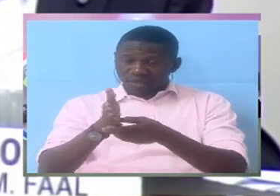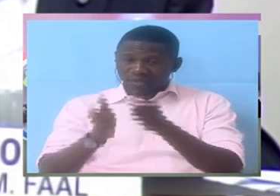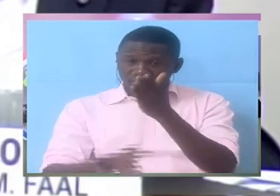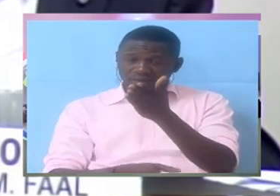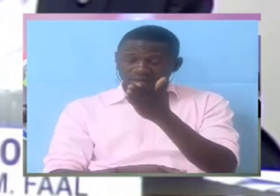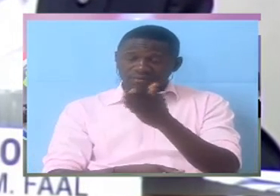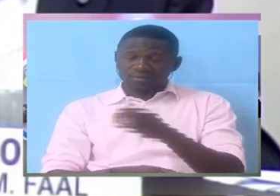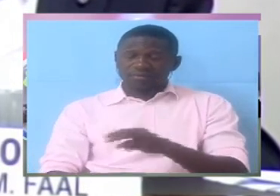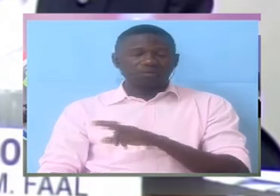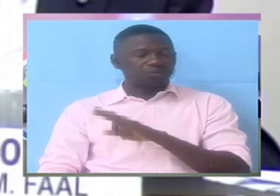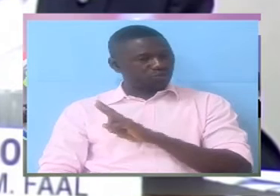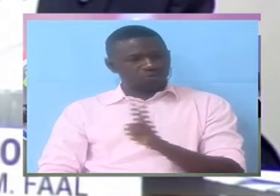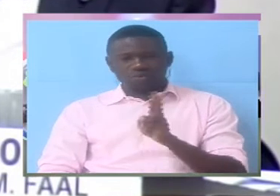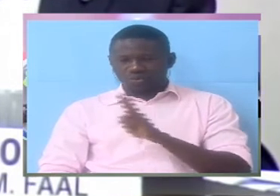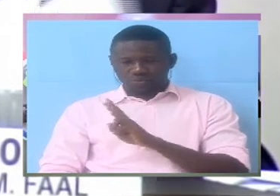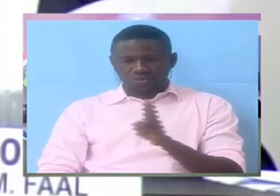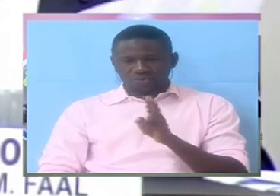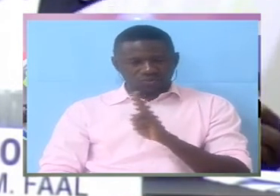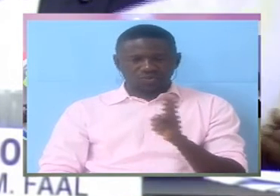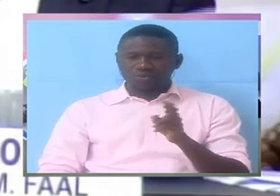in 2002.